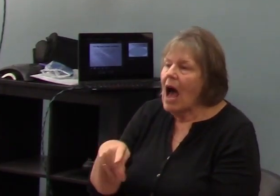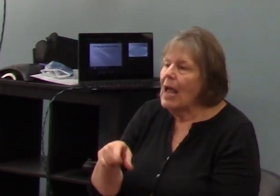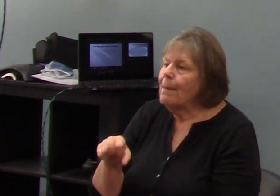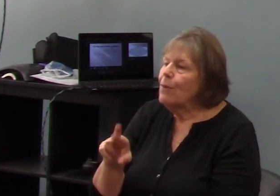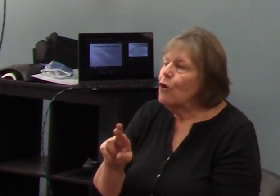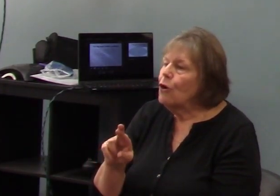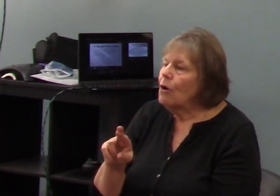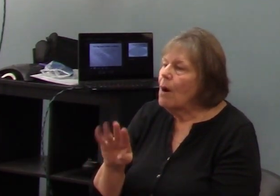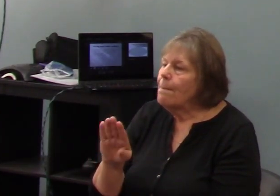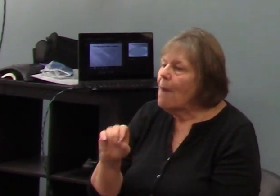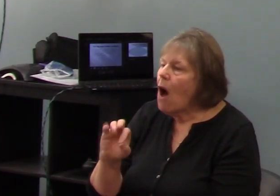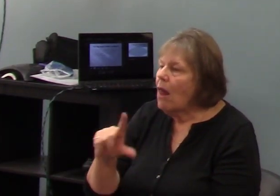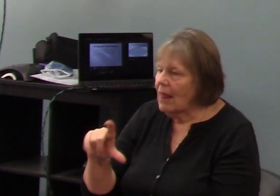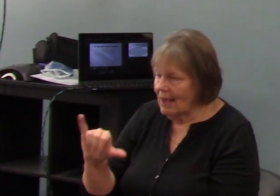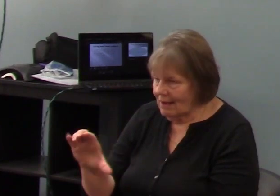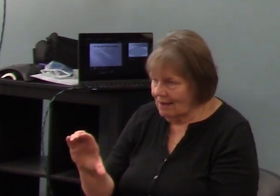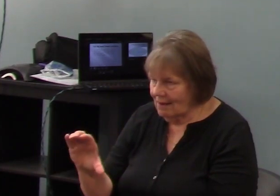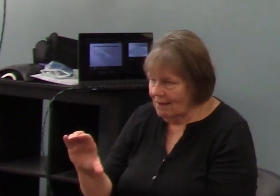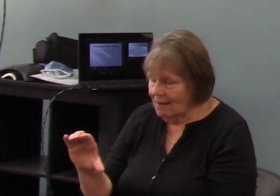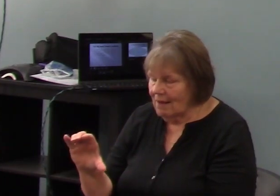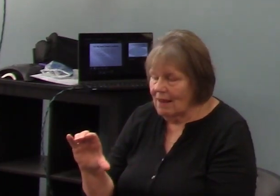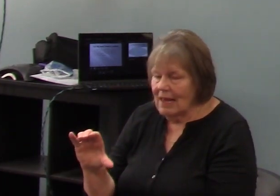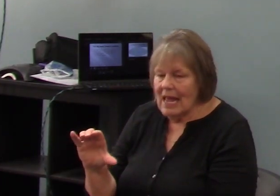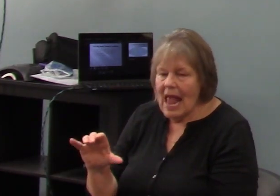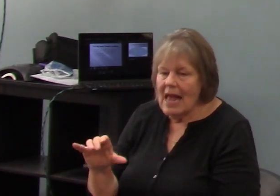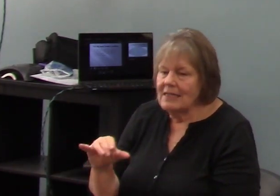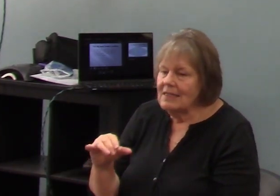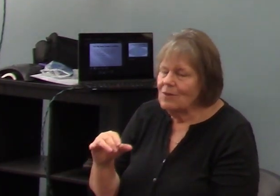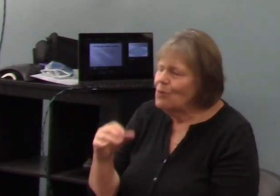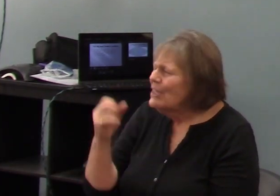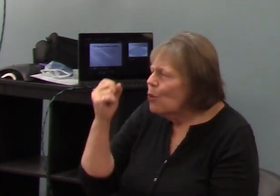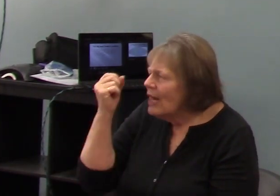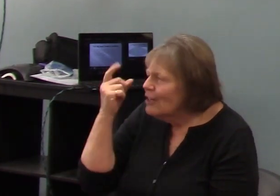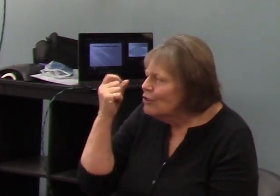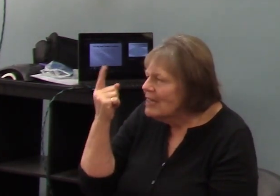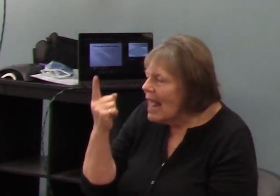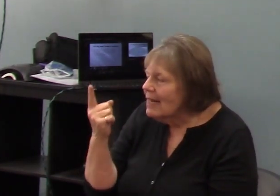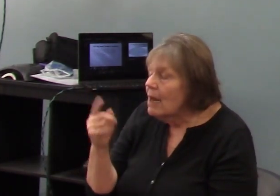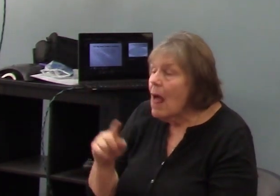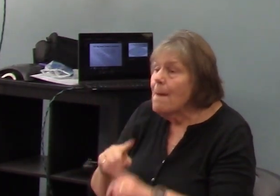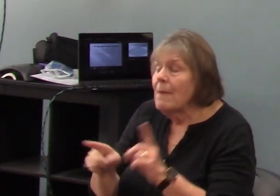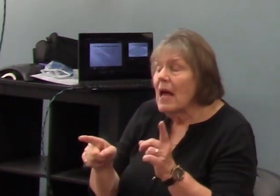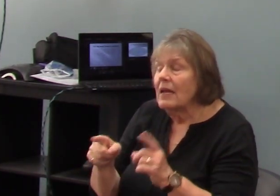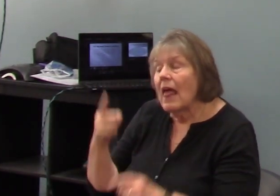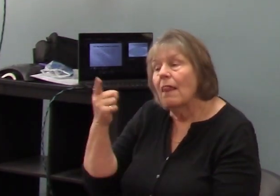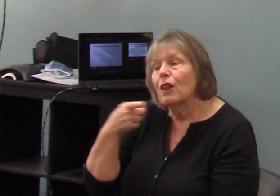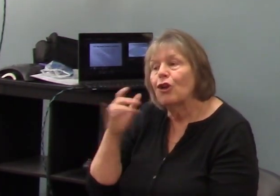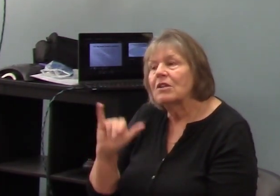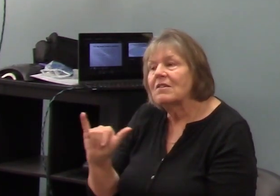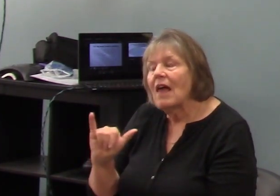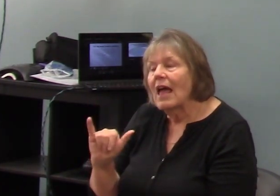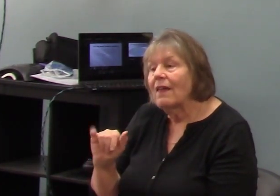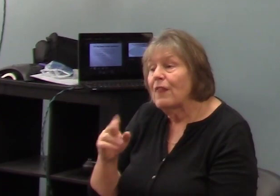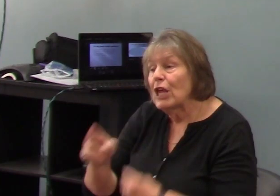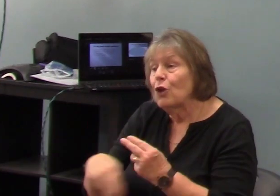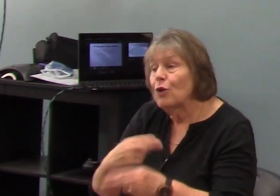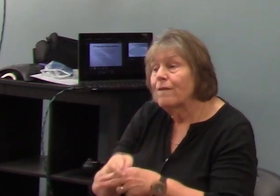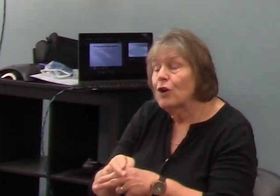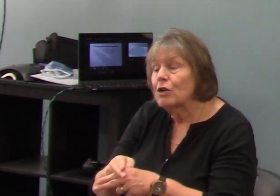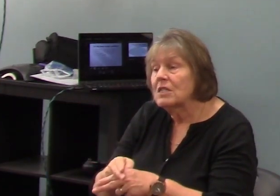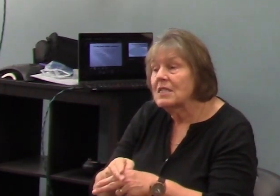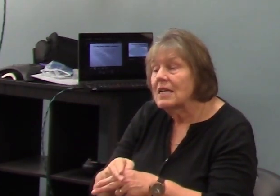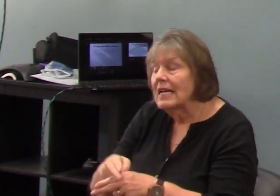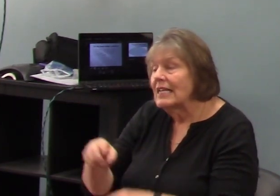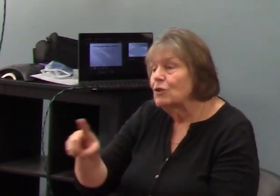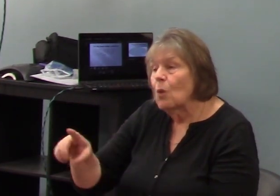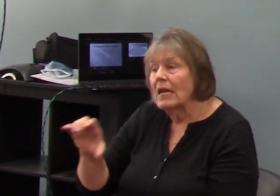on. And we don't understand, but it appears that the universe is totally flat. That's weird to picture flatness in